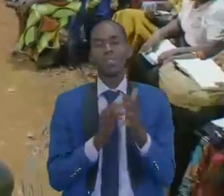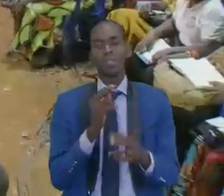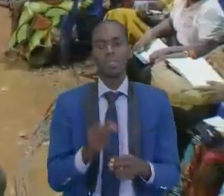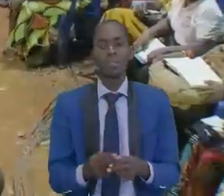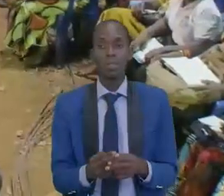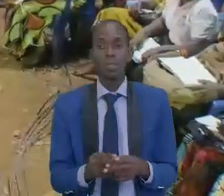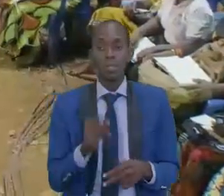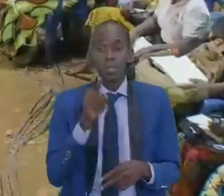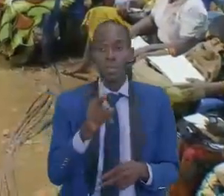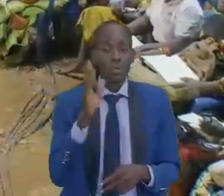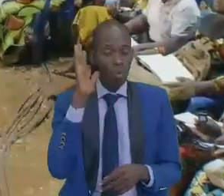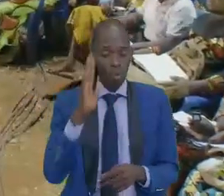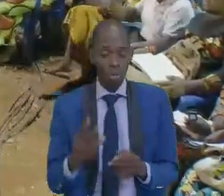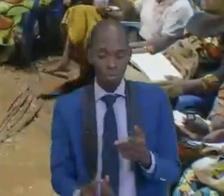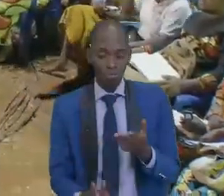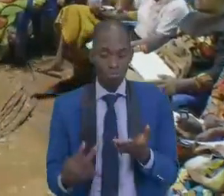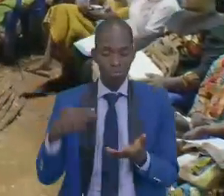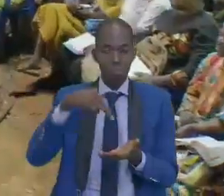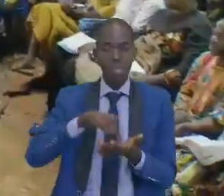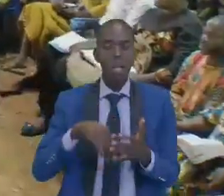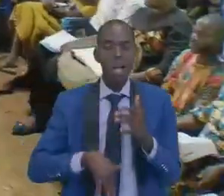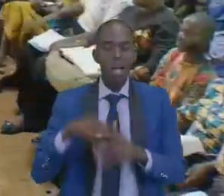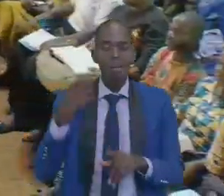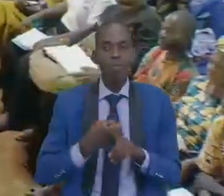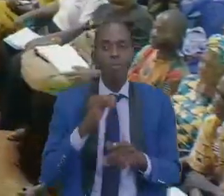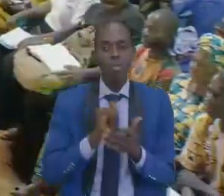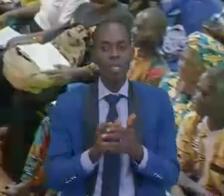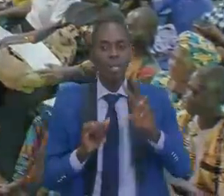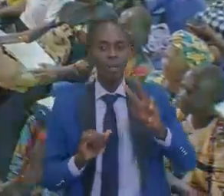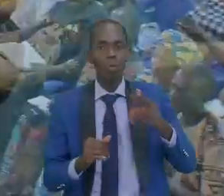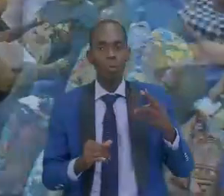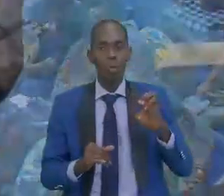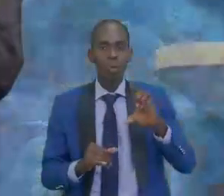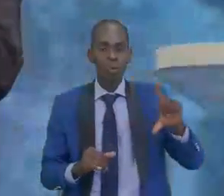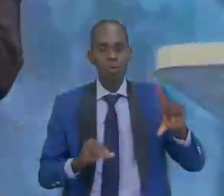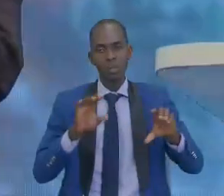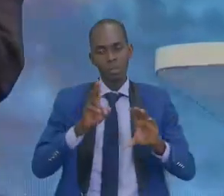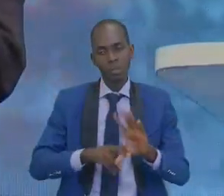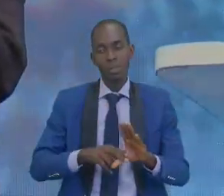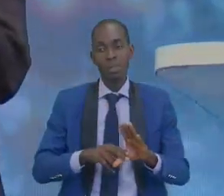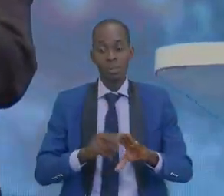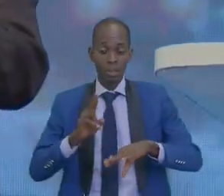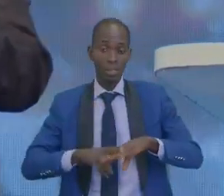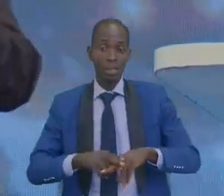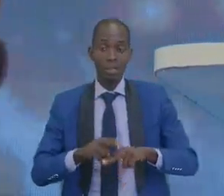You will rise up out of that wheelchair. You will drop all those